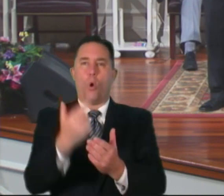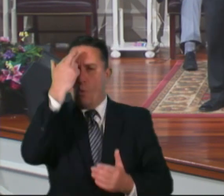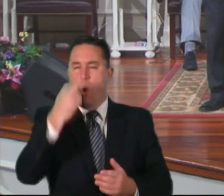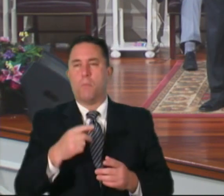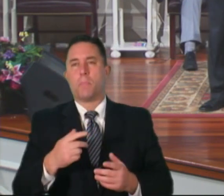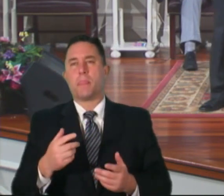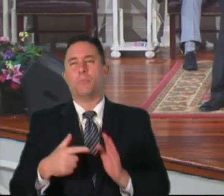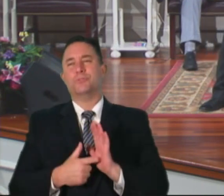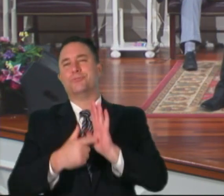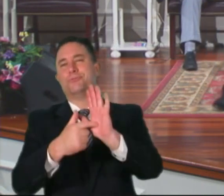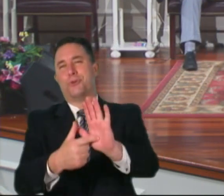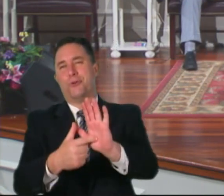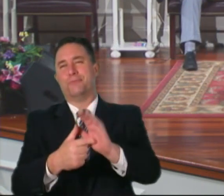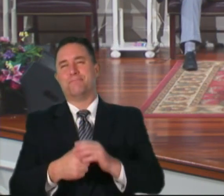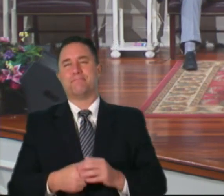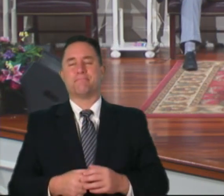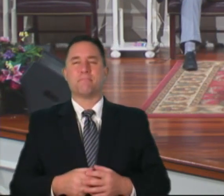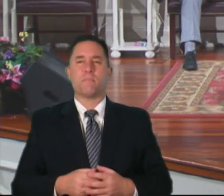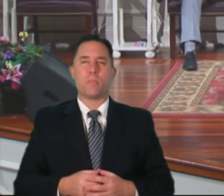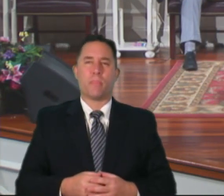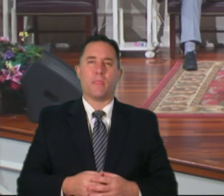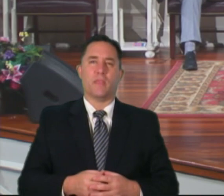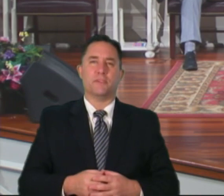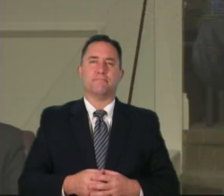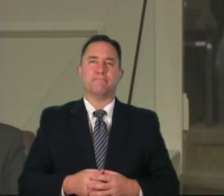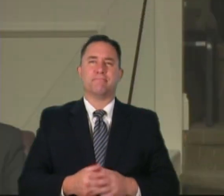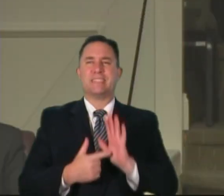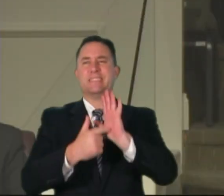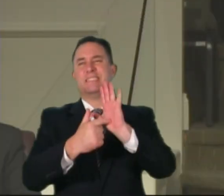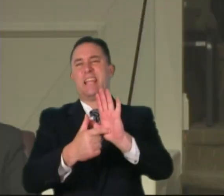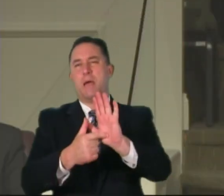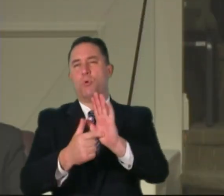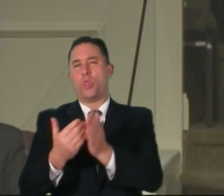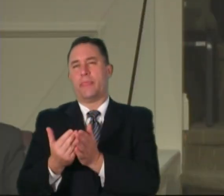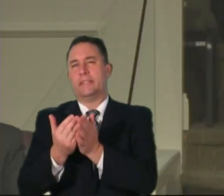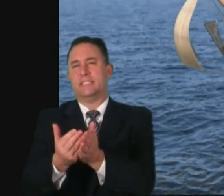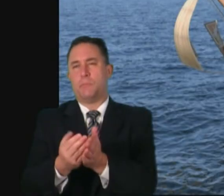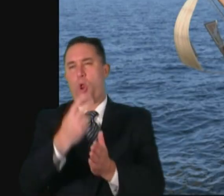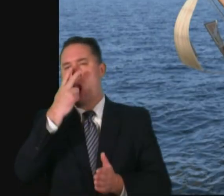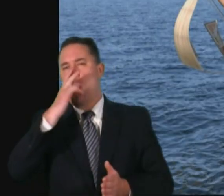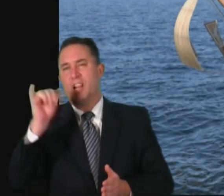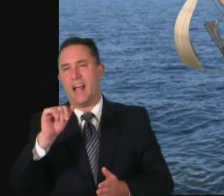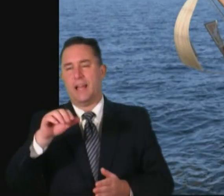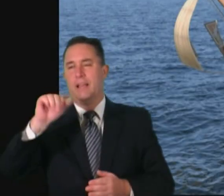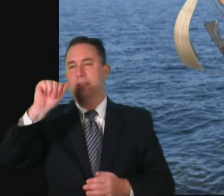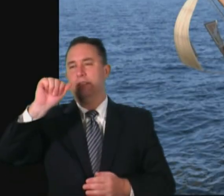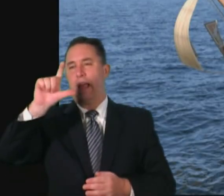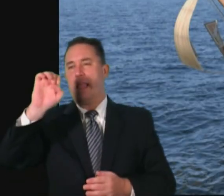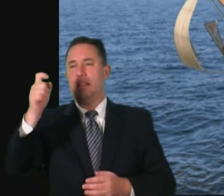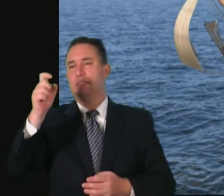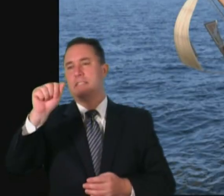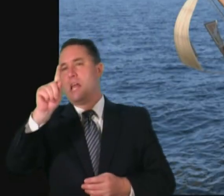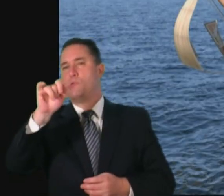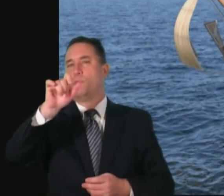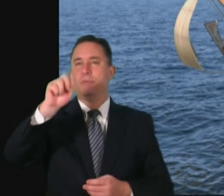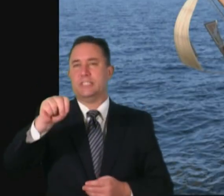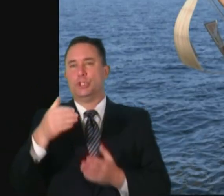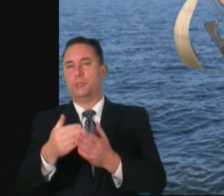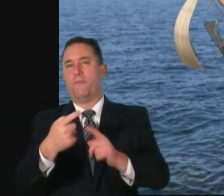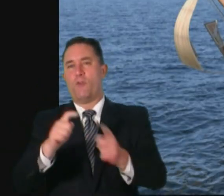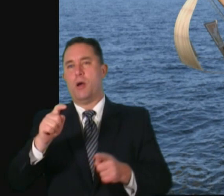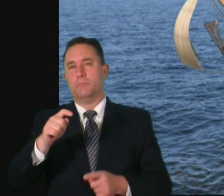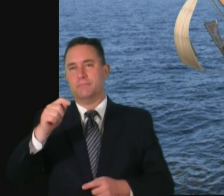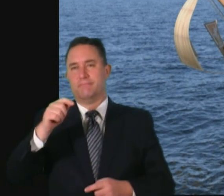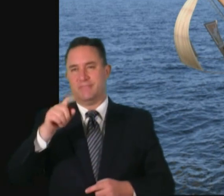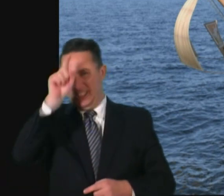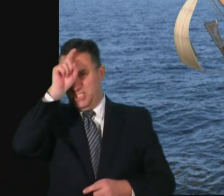see. I want to show you a little bit of the little example of maybe the ship they got on. It was an Alexandrian ship from Egypt.